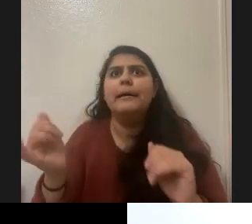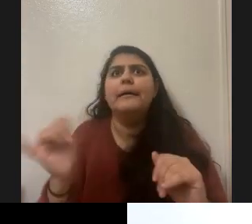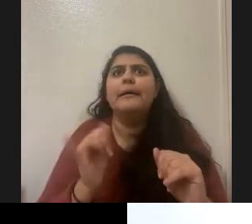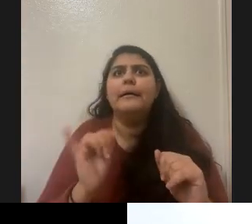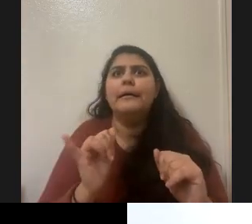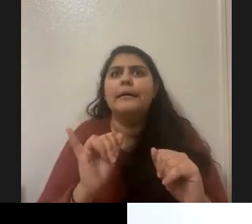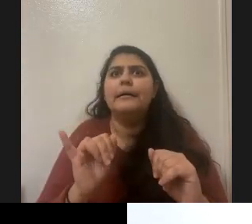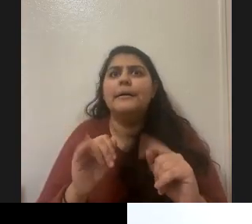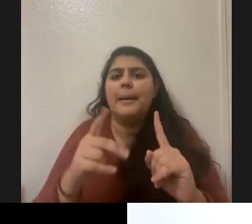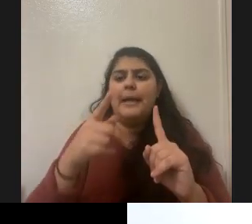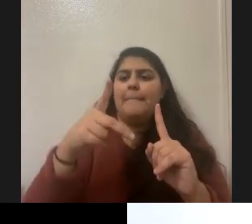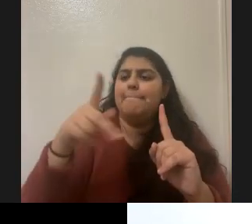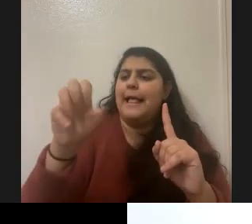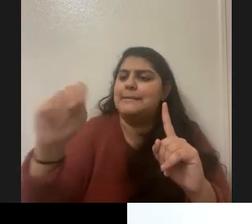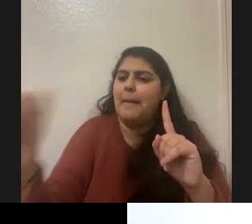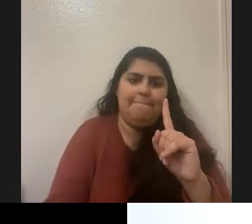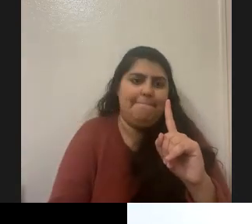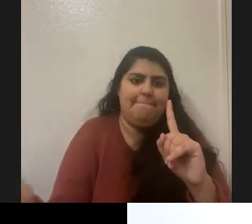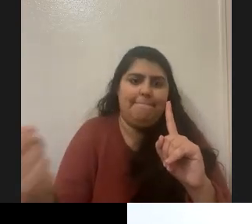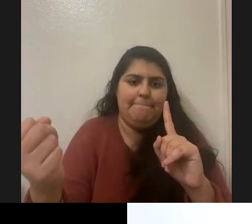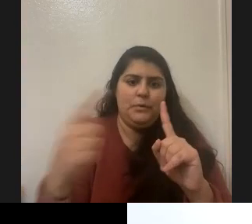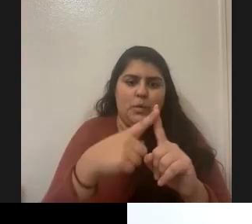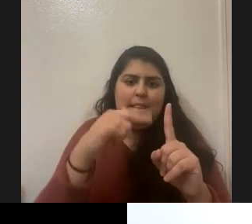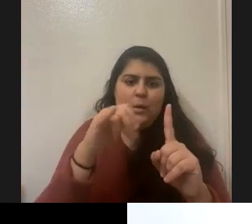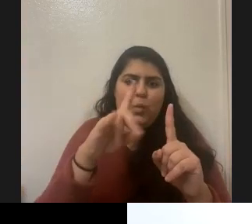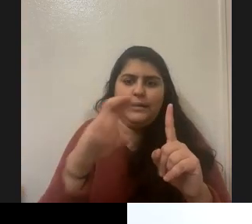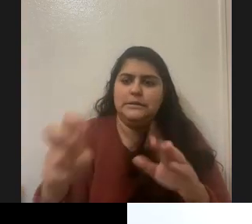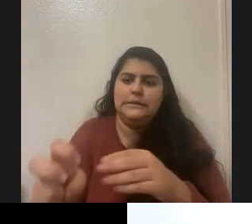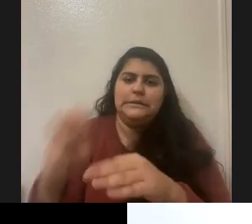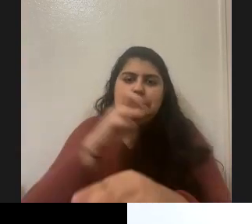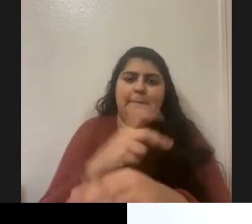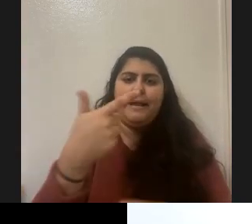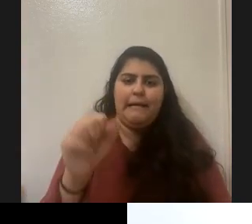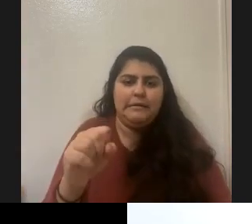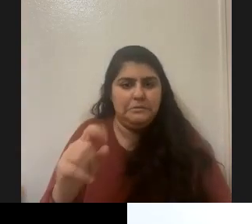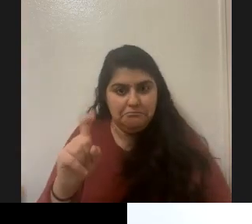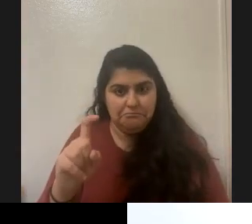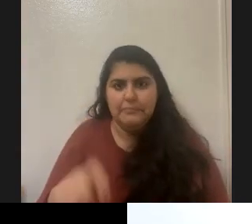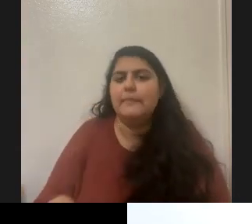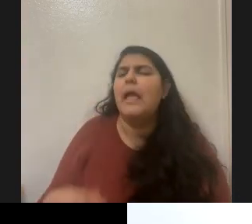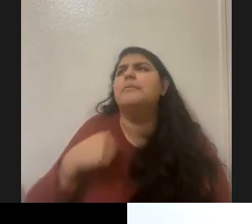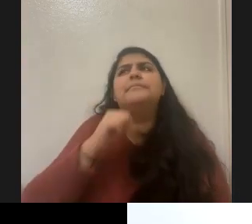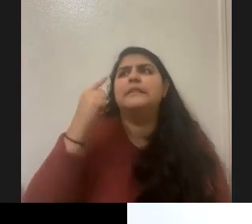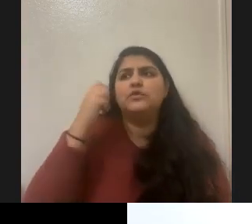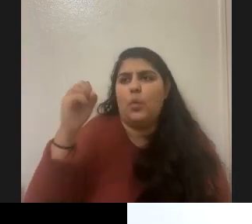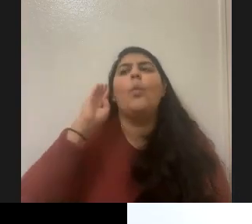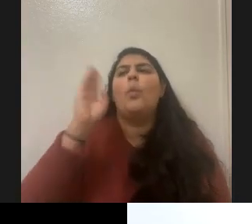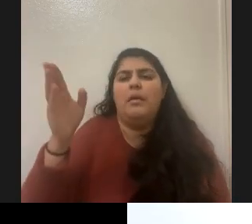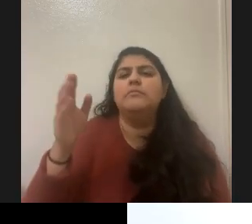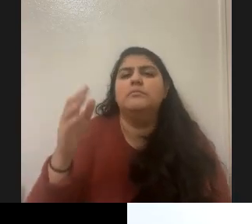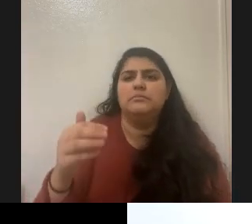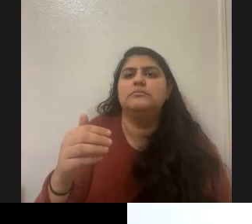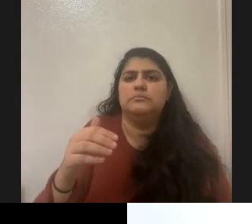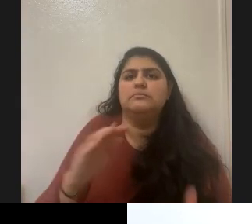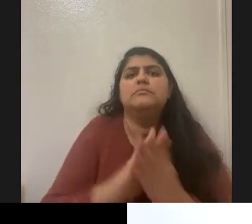liquid and just like skip over? I don't think so. I think you would most likely turn into a gas. And I don't